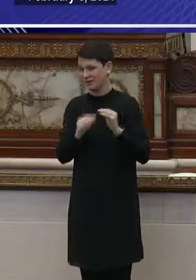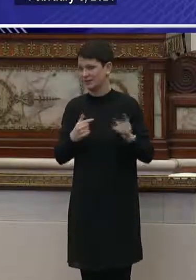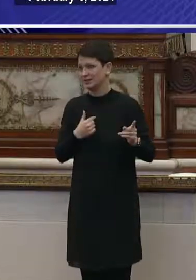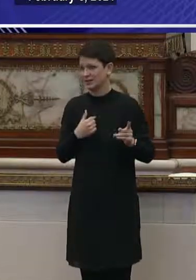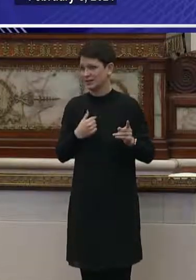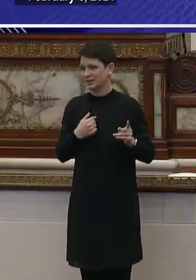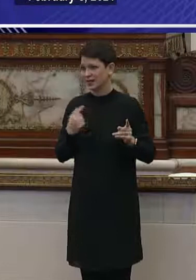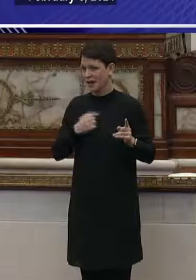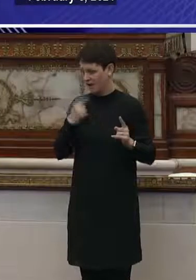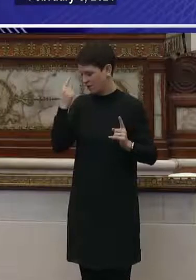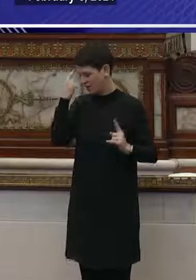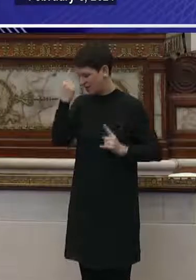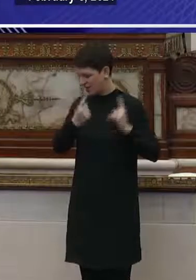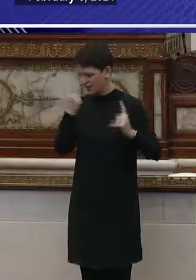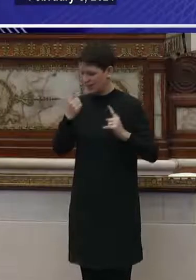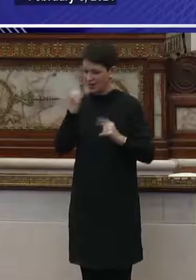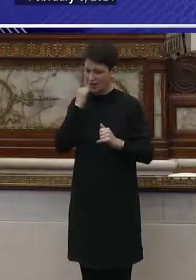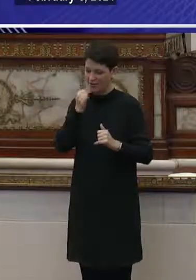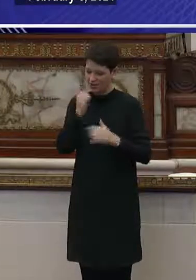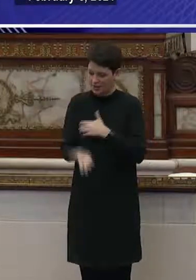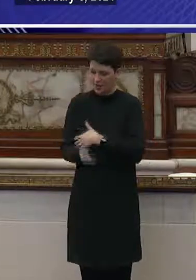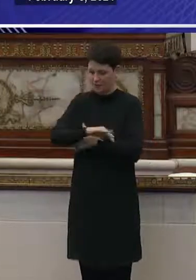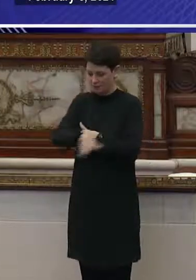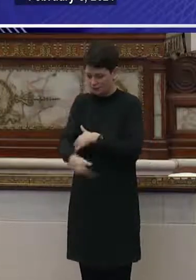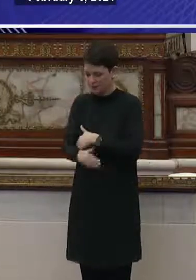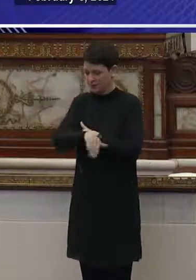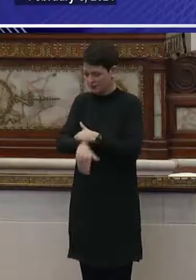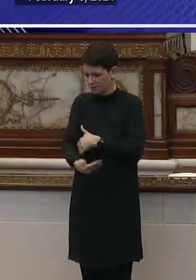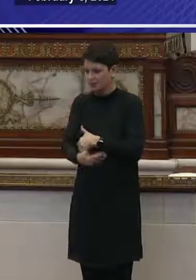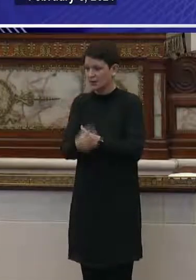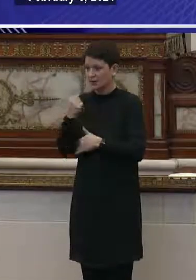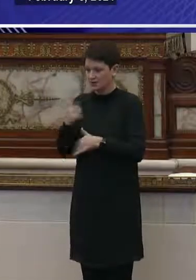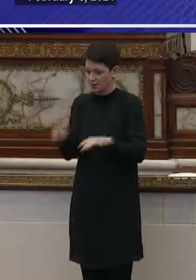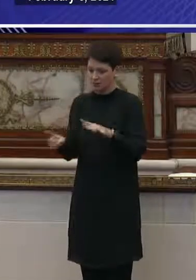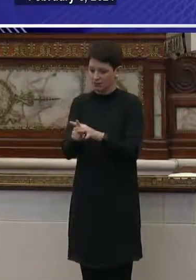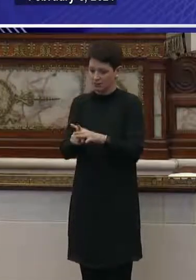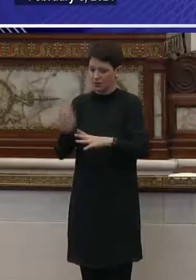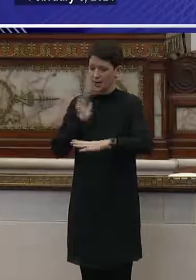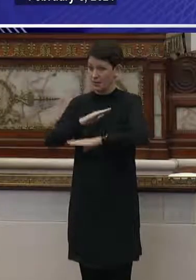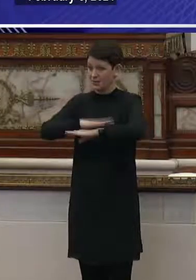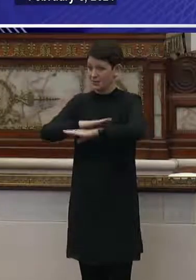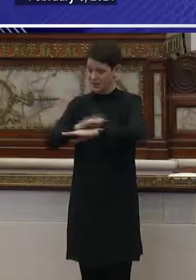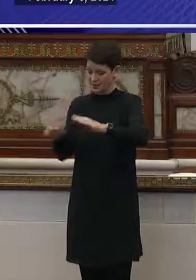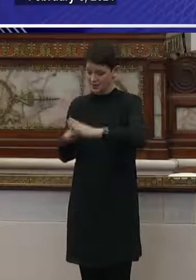our thinking caps on day and night, and that if something comes across our desk